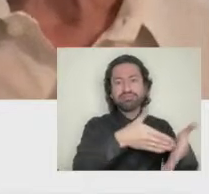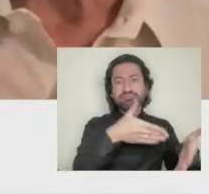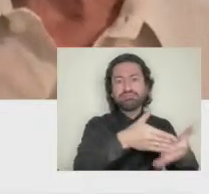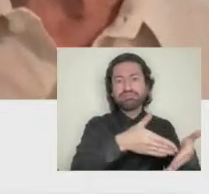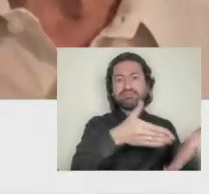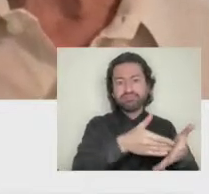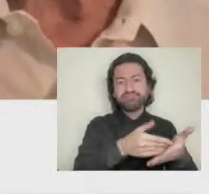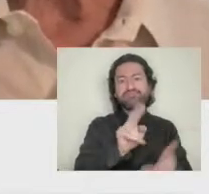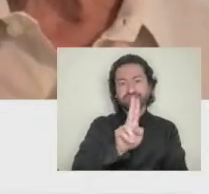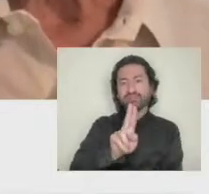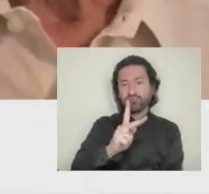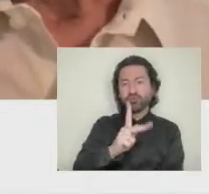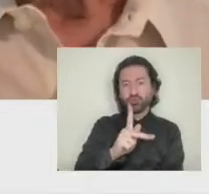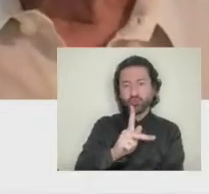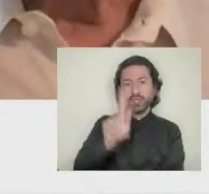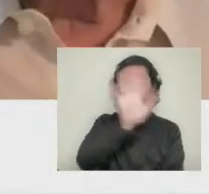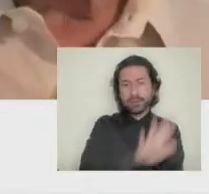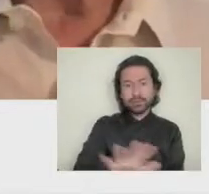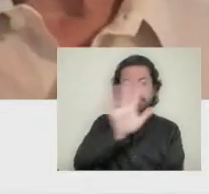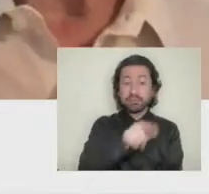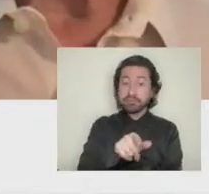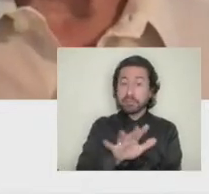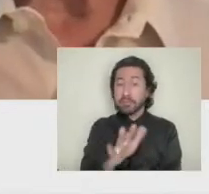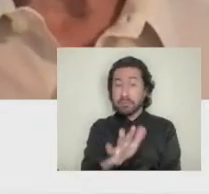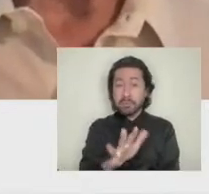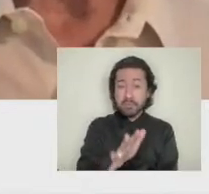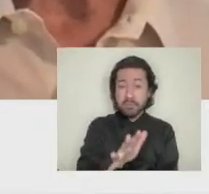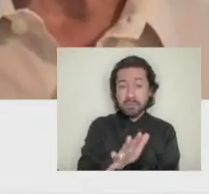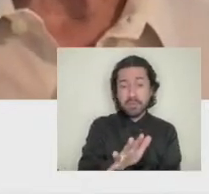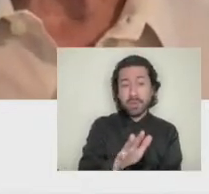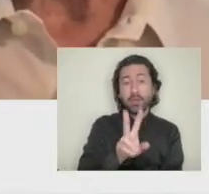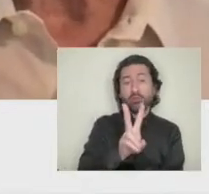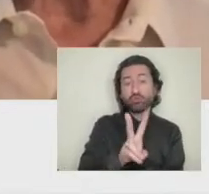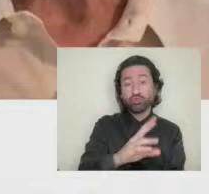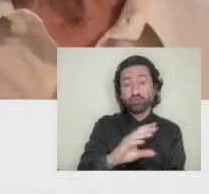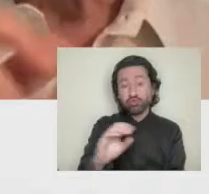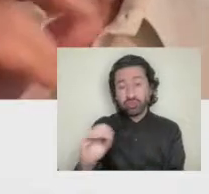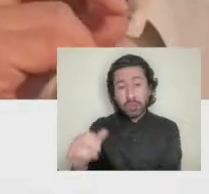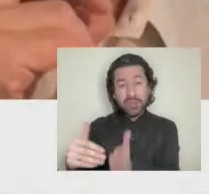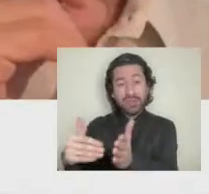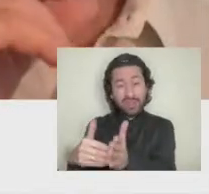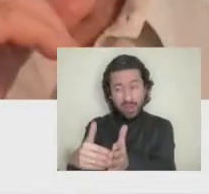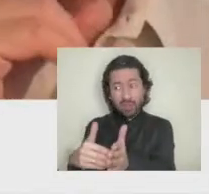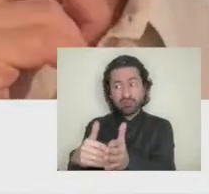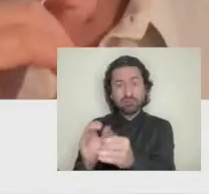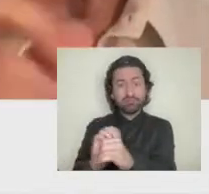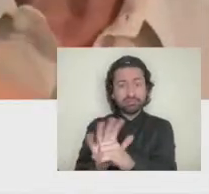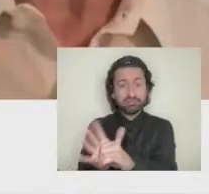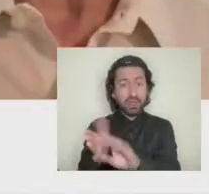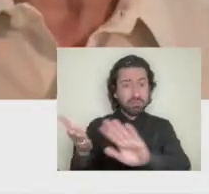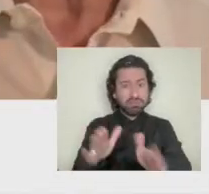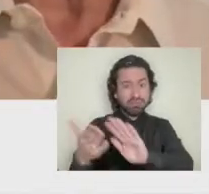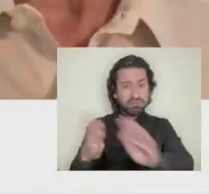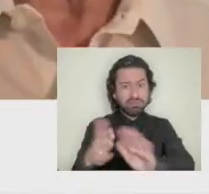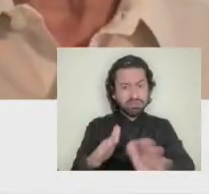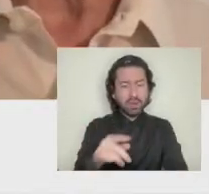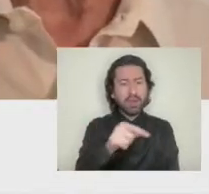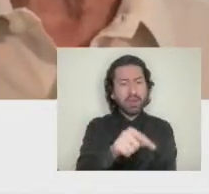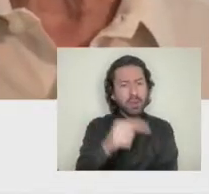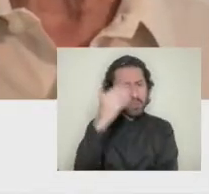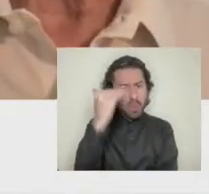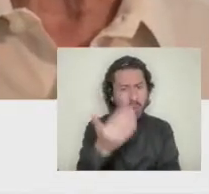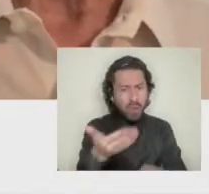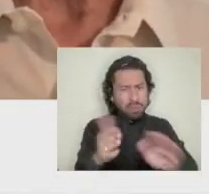pandemic due to COVID. The excess deaths linked to deprivation are bigger than the excess deaths linked